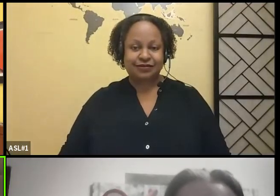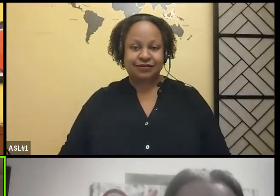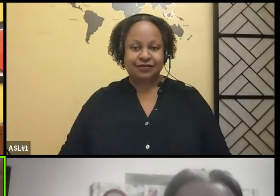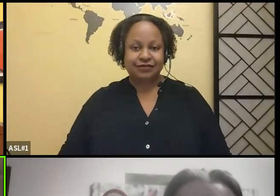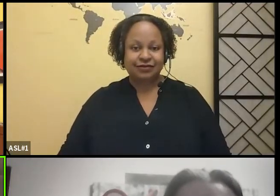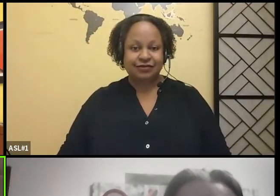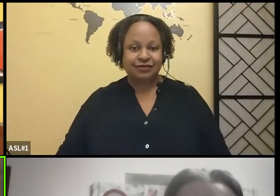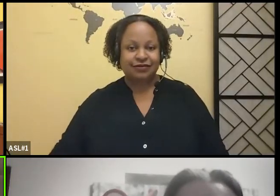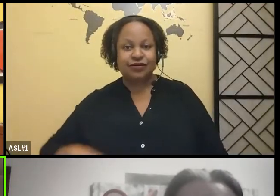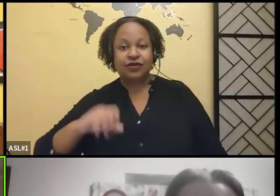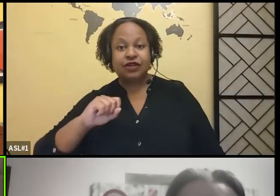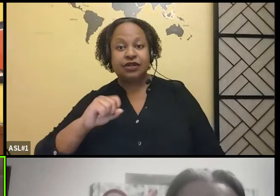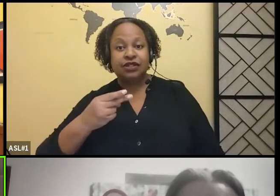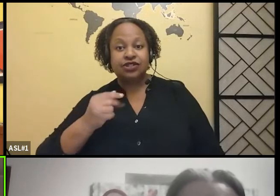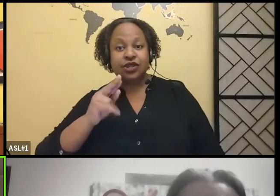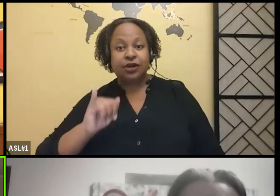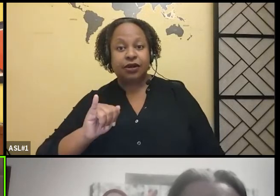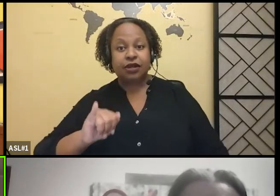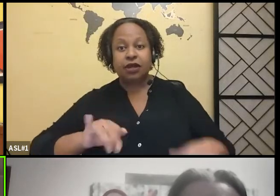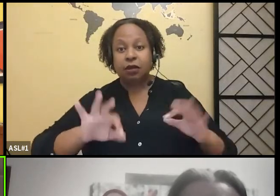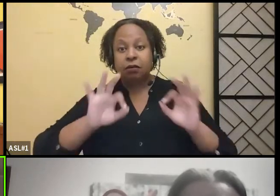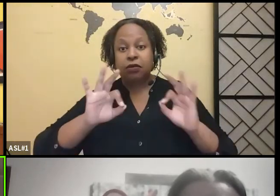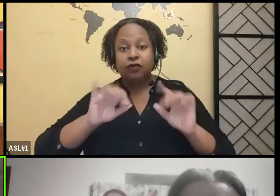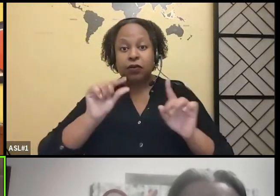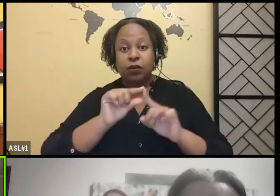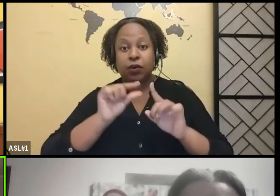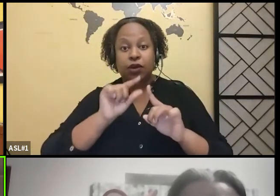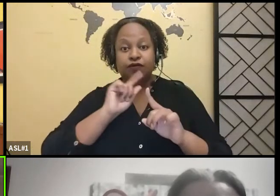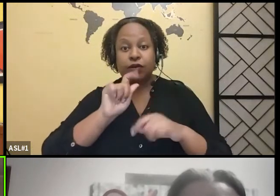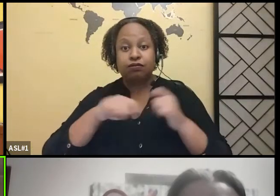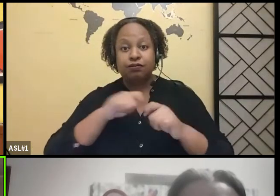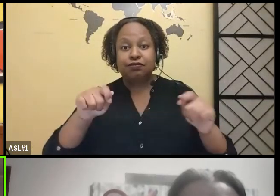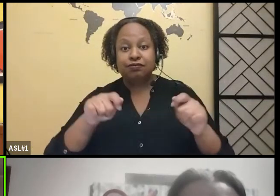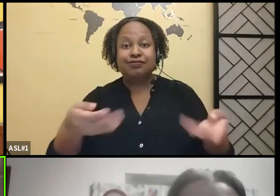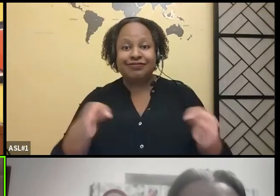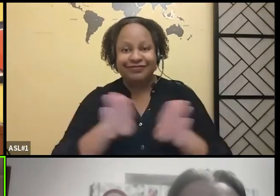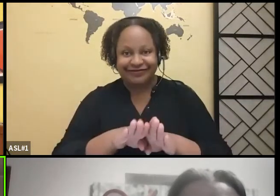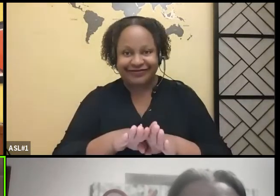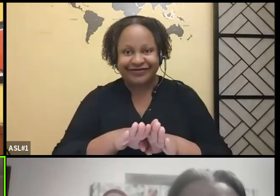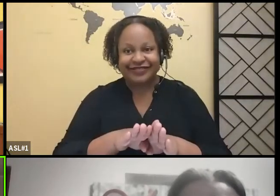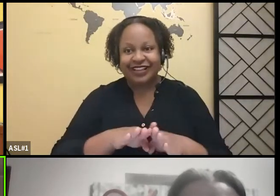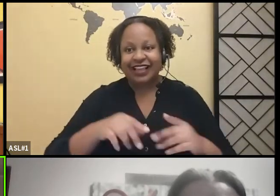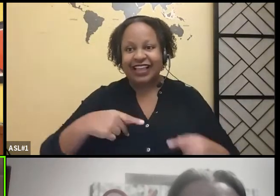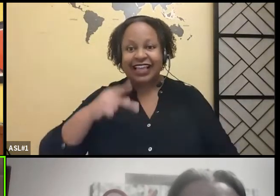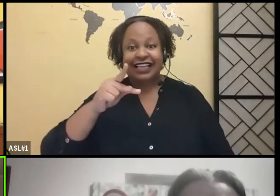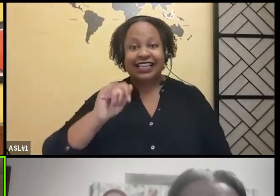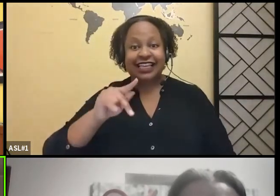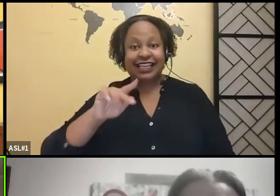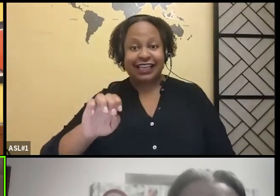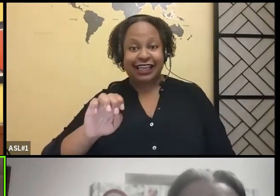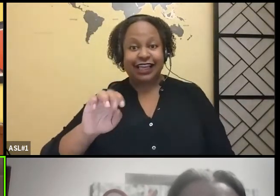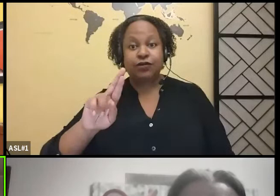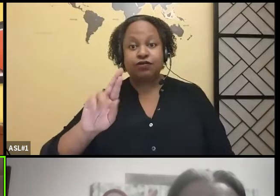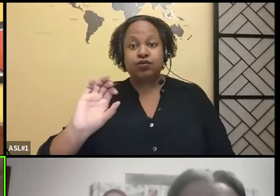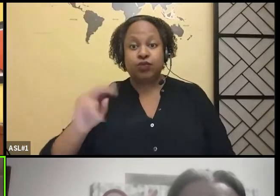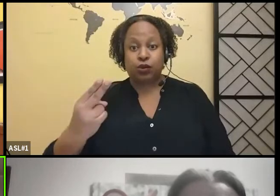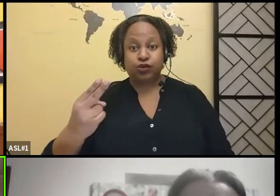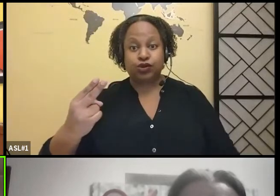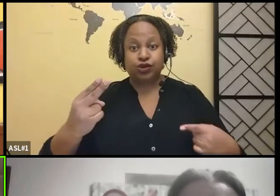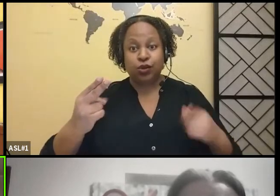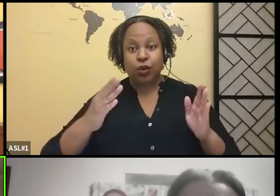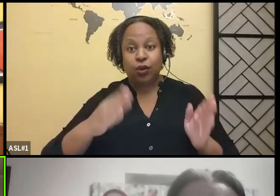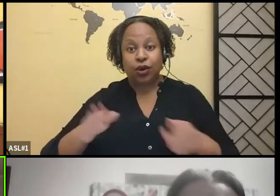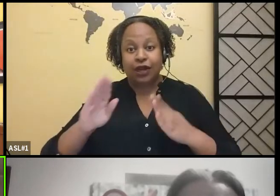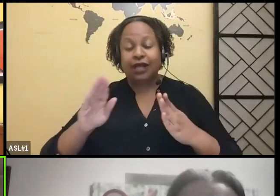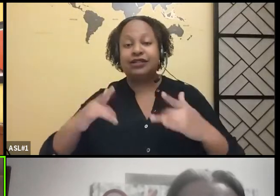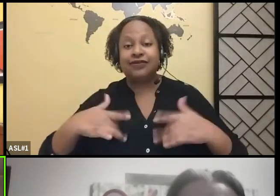What perfect words to leave off on. I believe that Kike Roach, who organized this event with Deb Cowan,